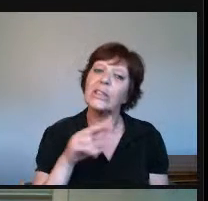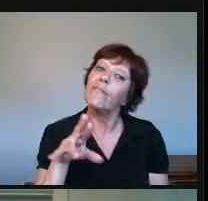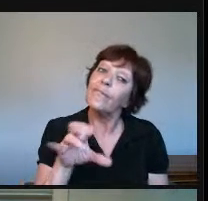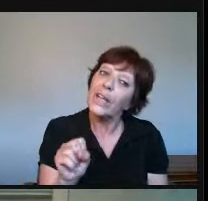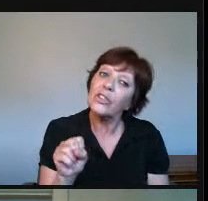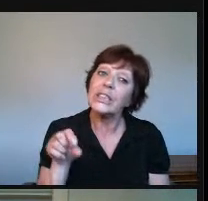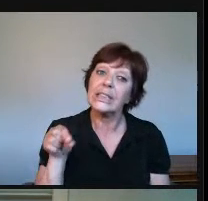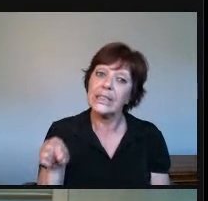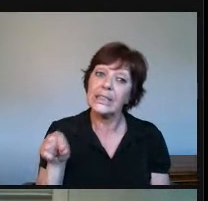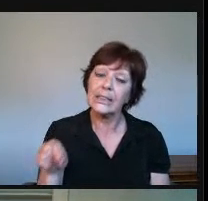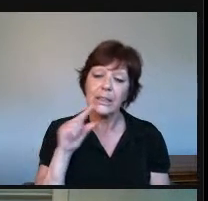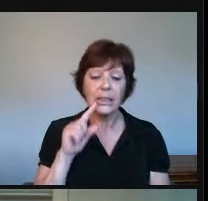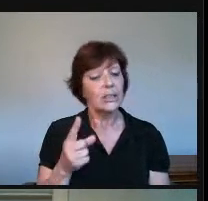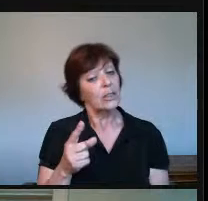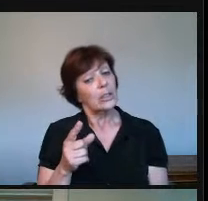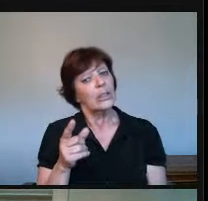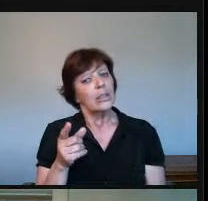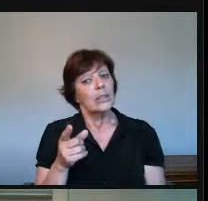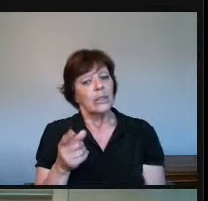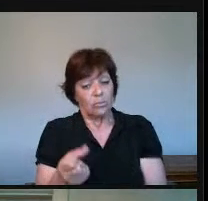that has caused a